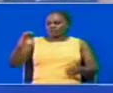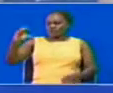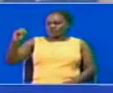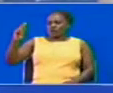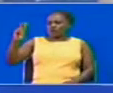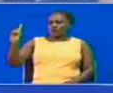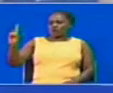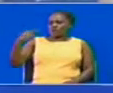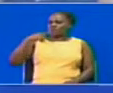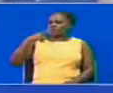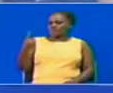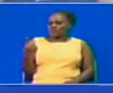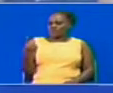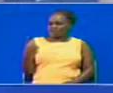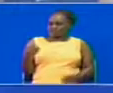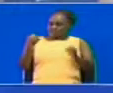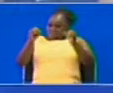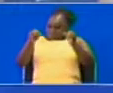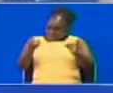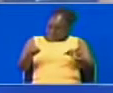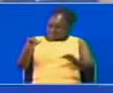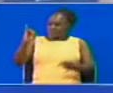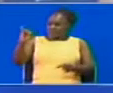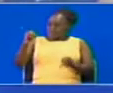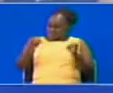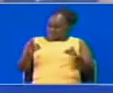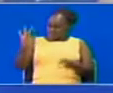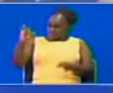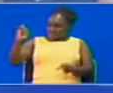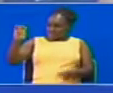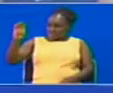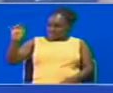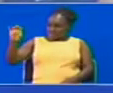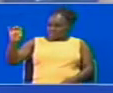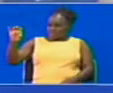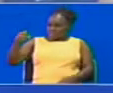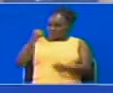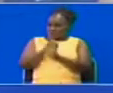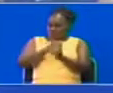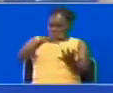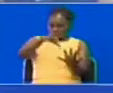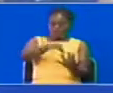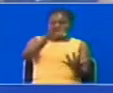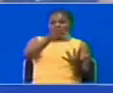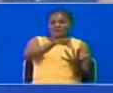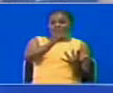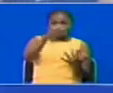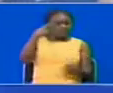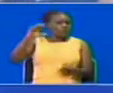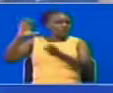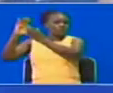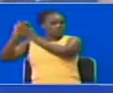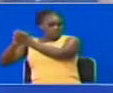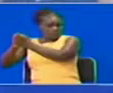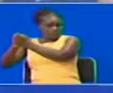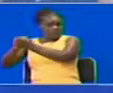on record indicating that should IEBC take that route and conduct party primaries for Jubilee, then